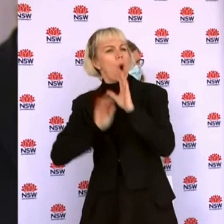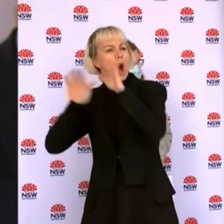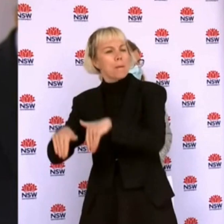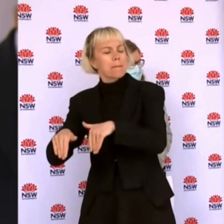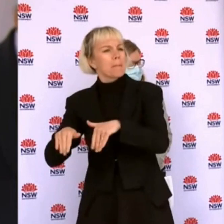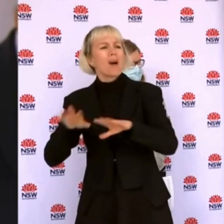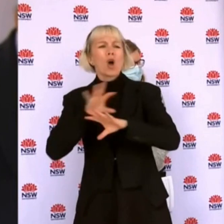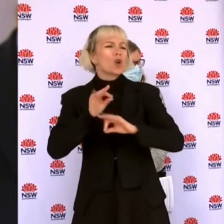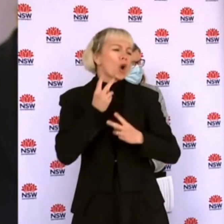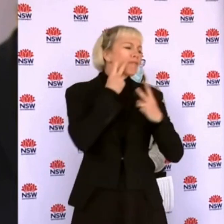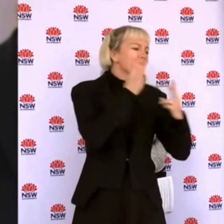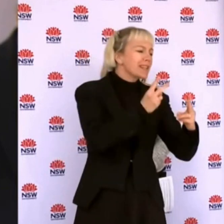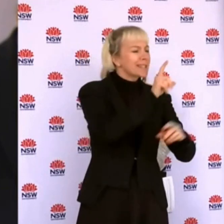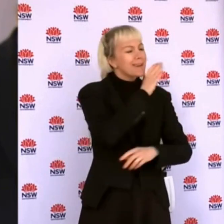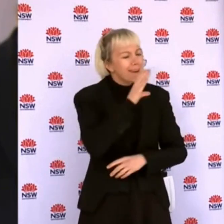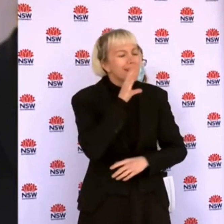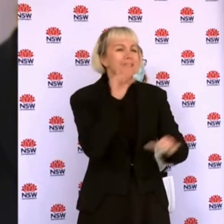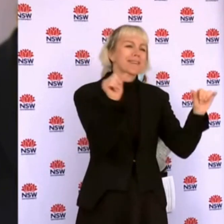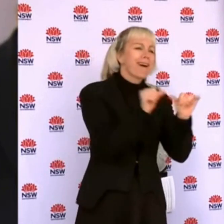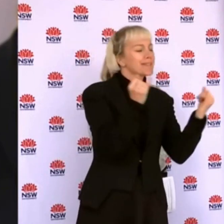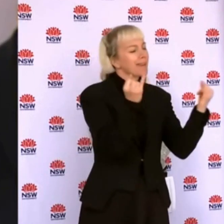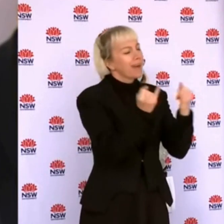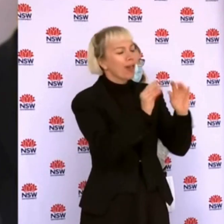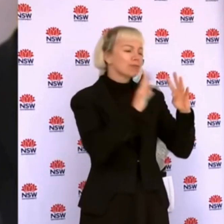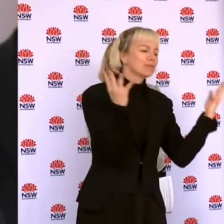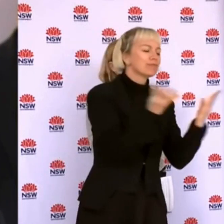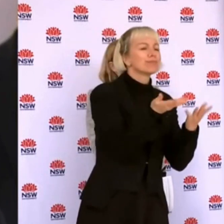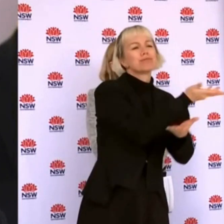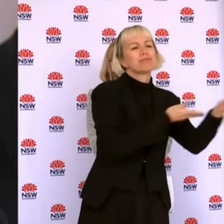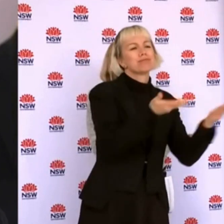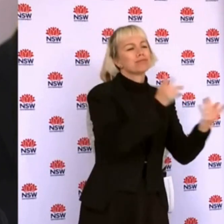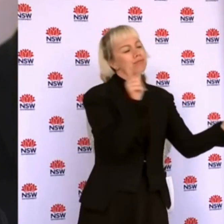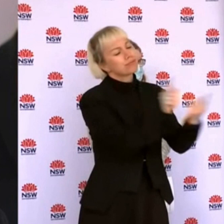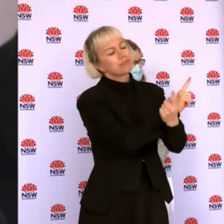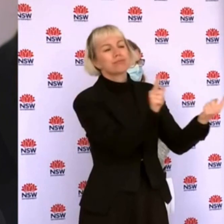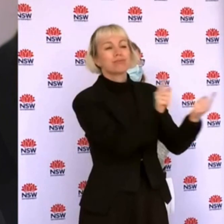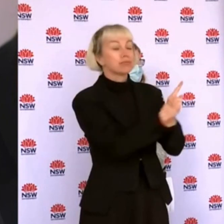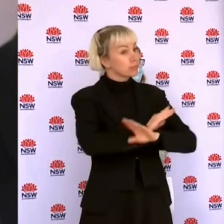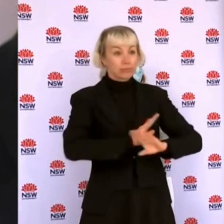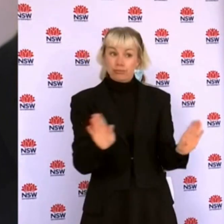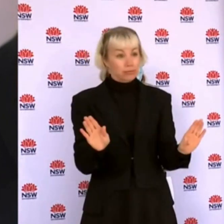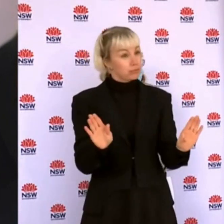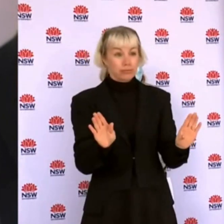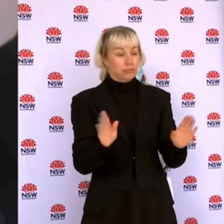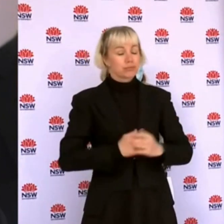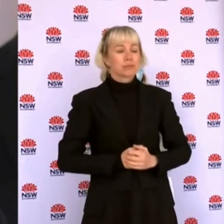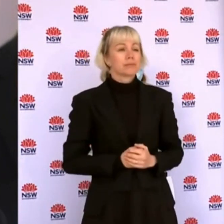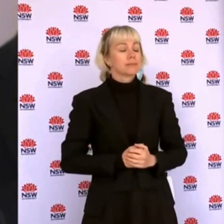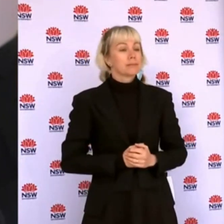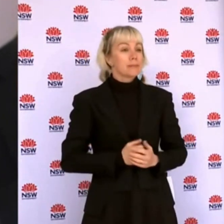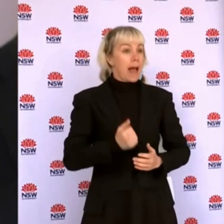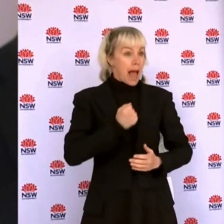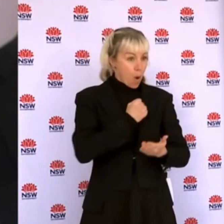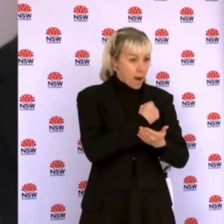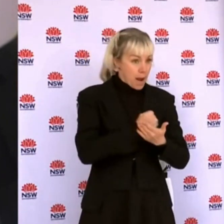extended family members. We're not talking about visiting friends. This is, the data shows in the last few days, that is how